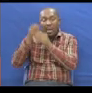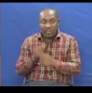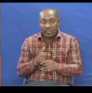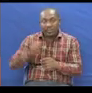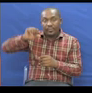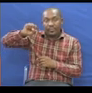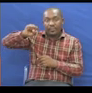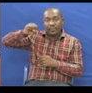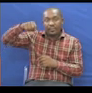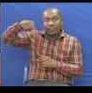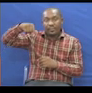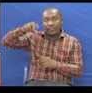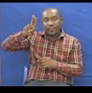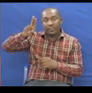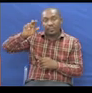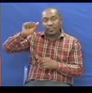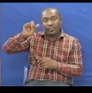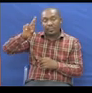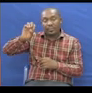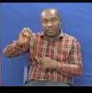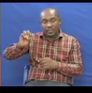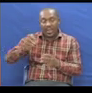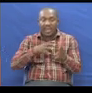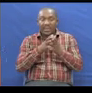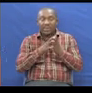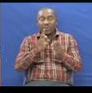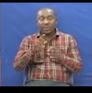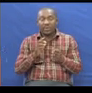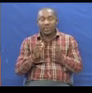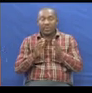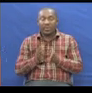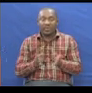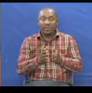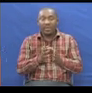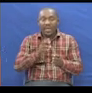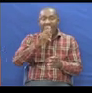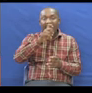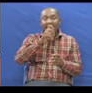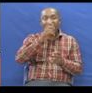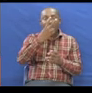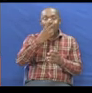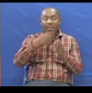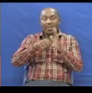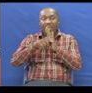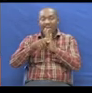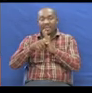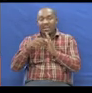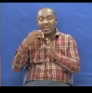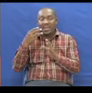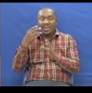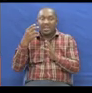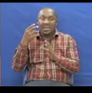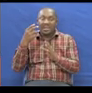squares. An expression of the form x squared minus cx square is